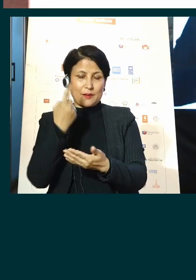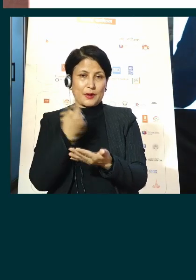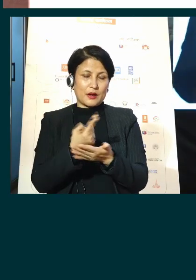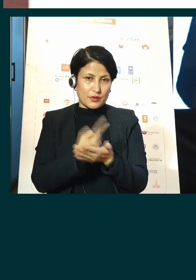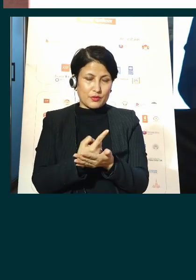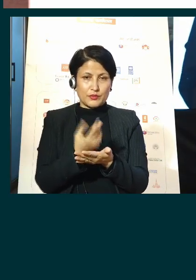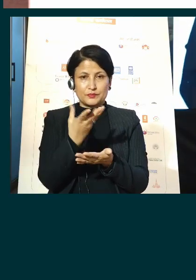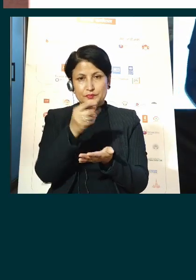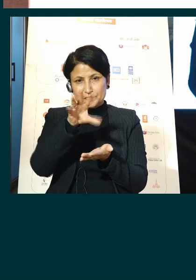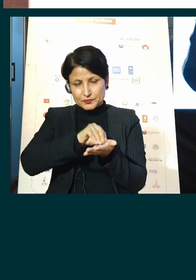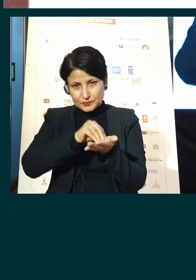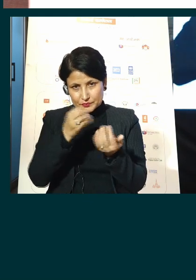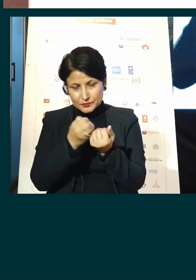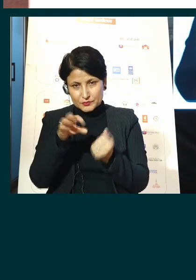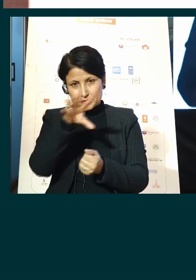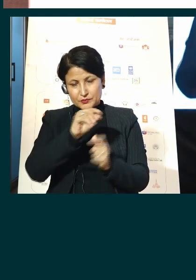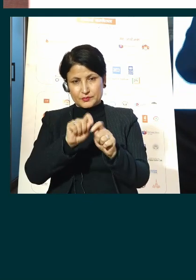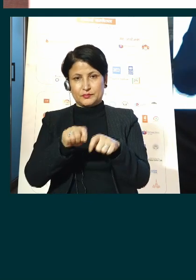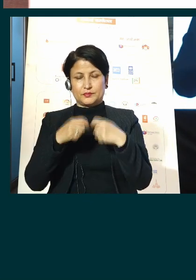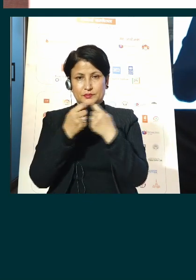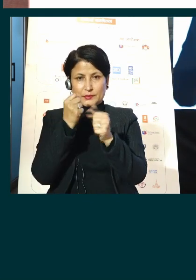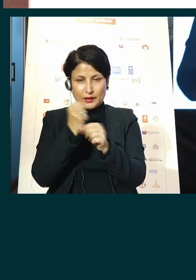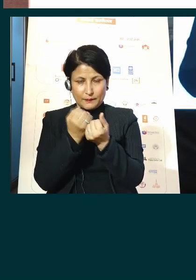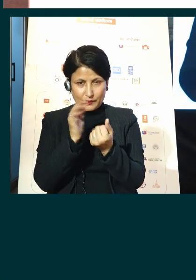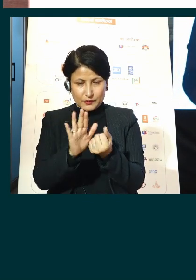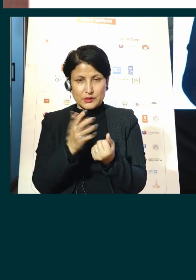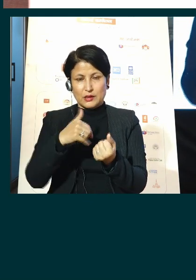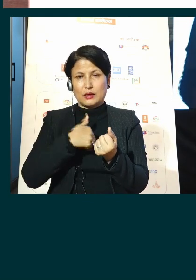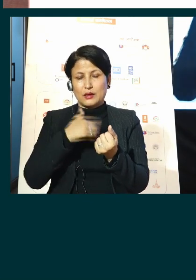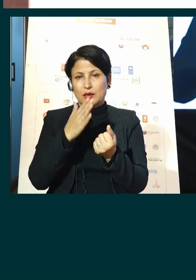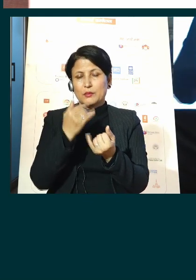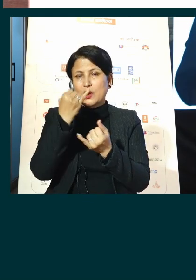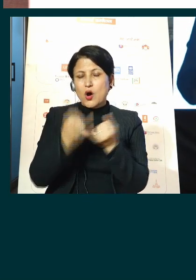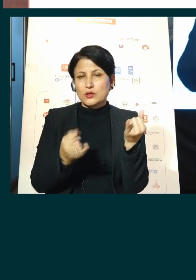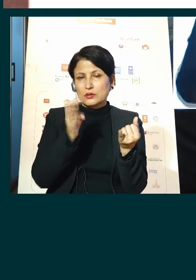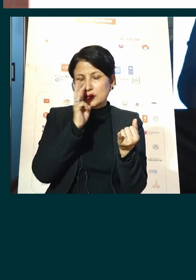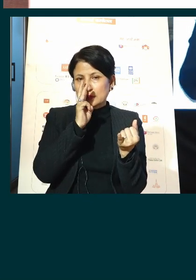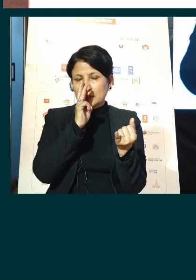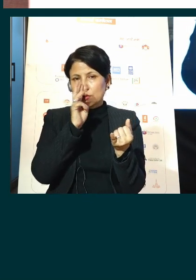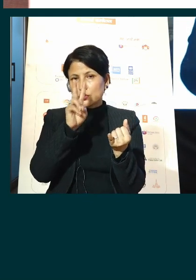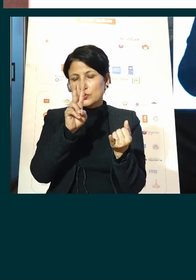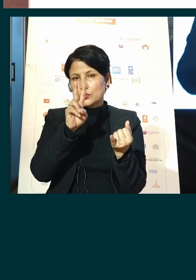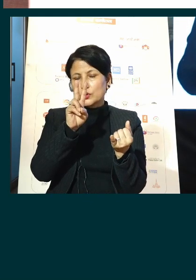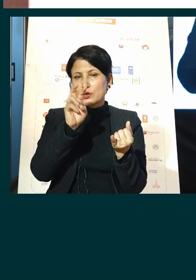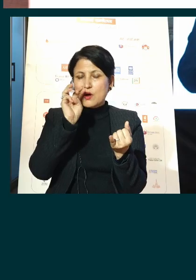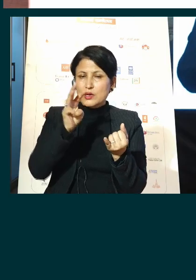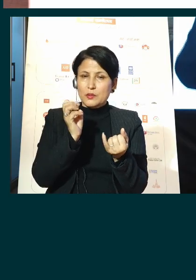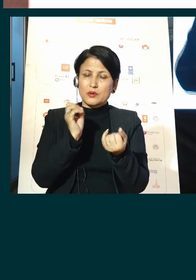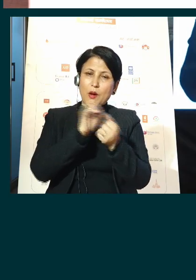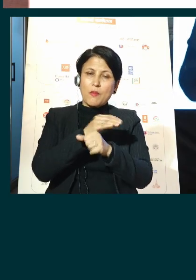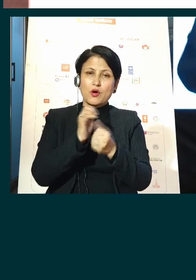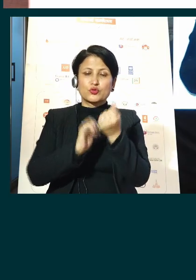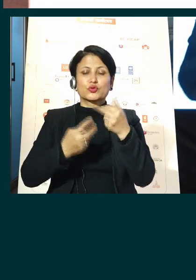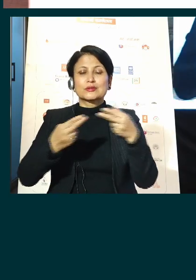of this evidence. And what we ended up coming up with was identifying over 2,000 resources. So I think this shows that